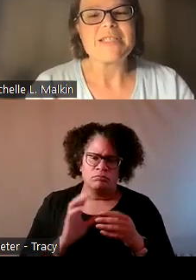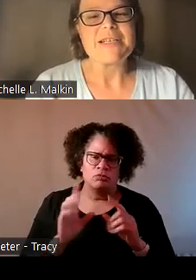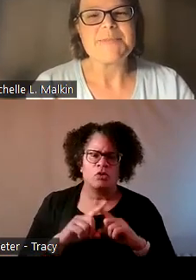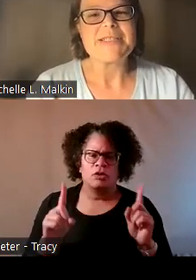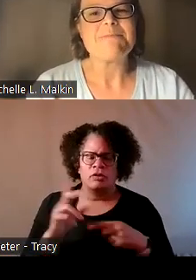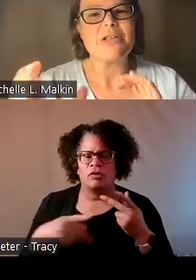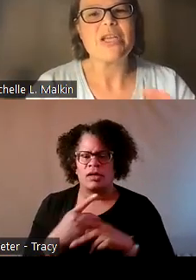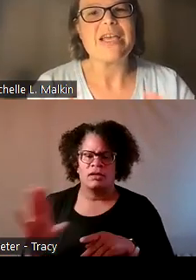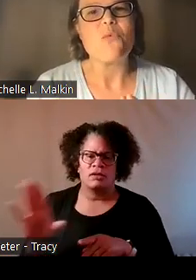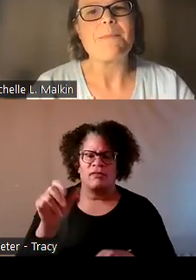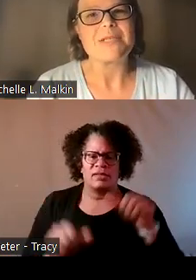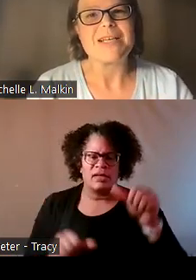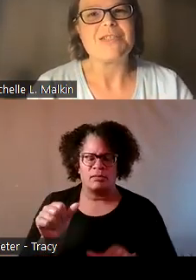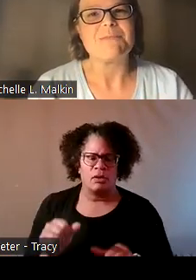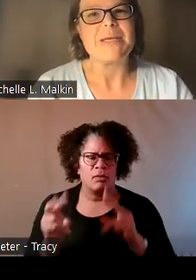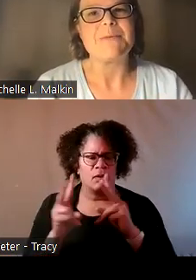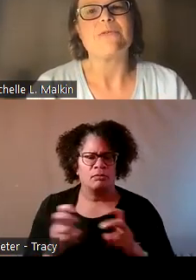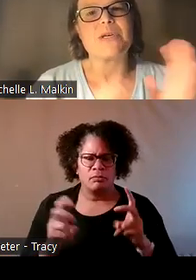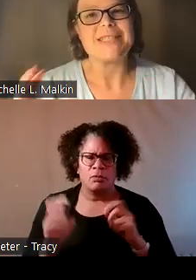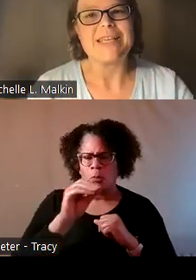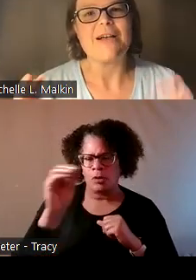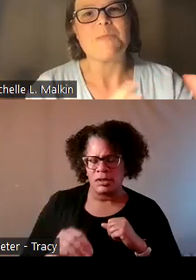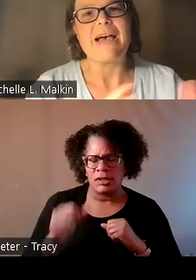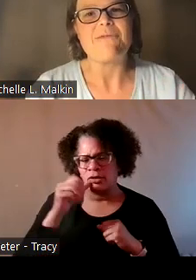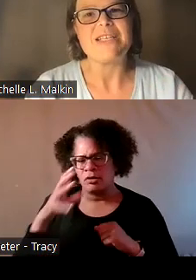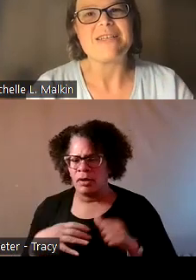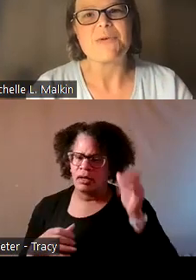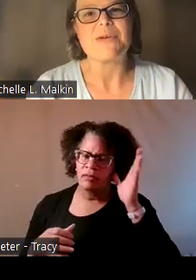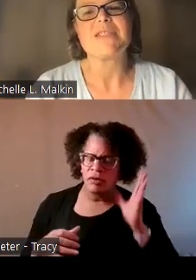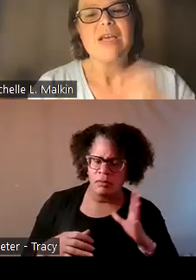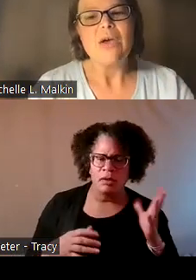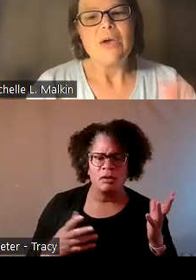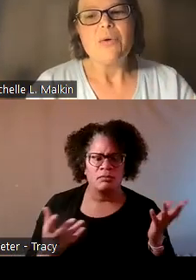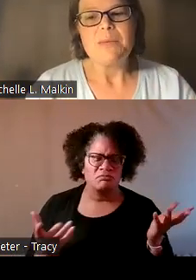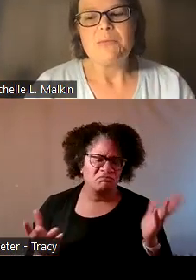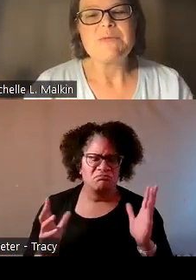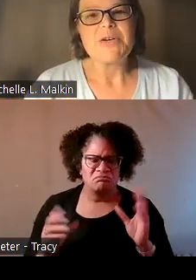kinds of assessments. But looking at what percentage of people who are seeking help have these different ones